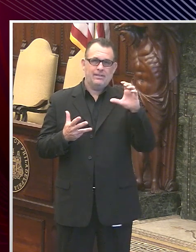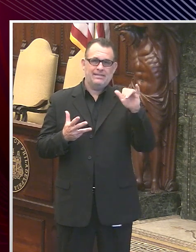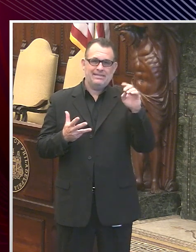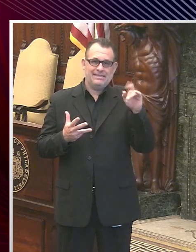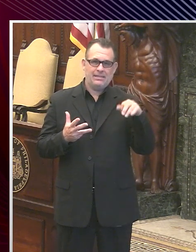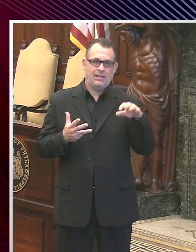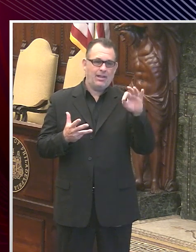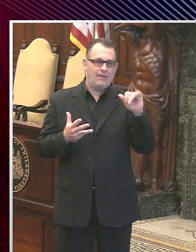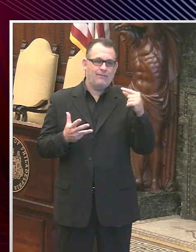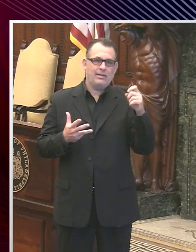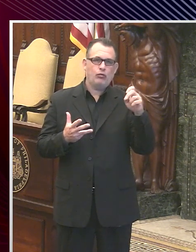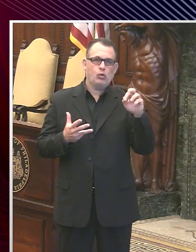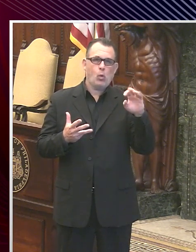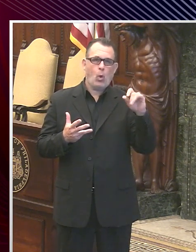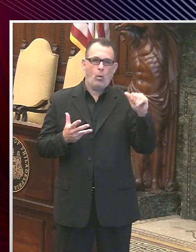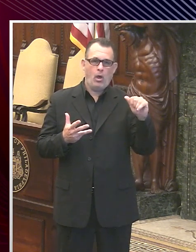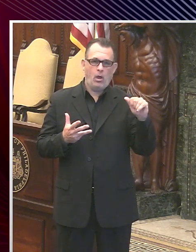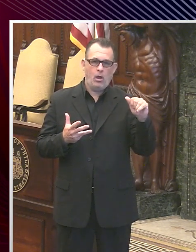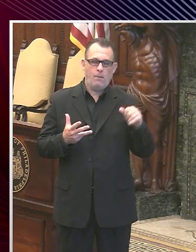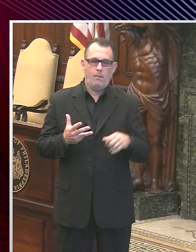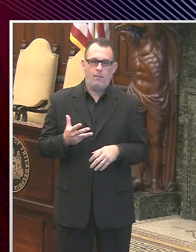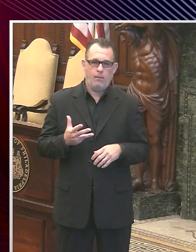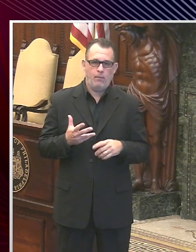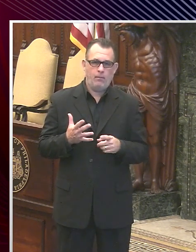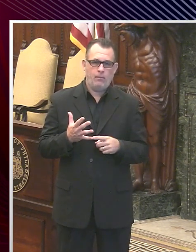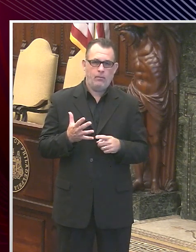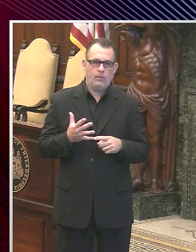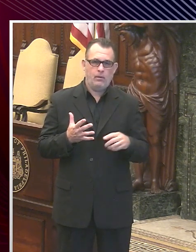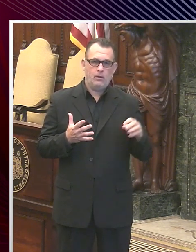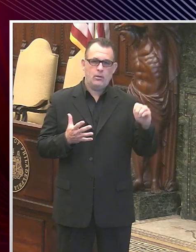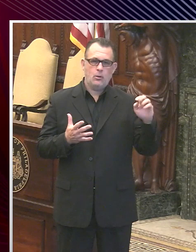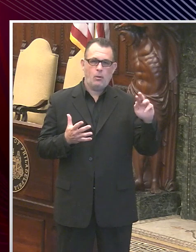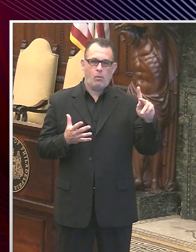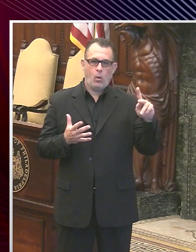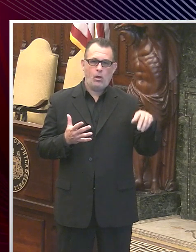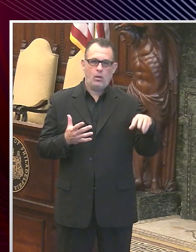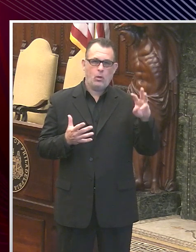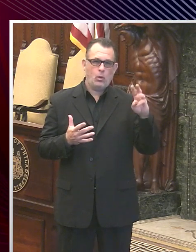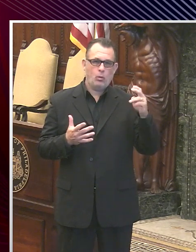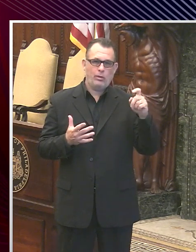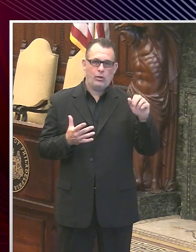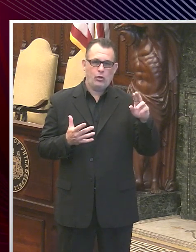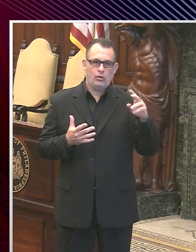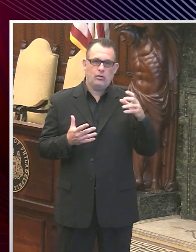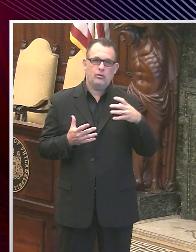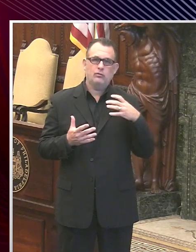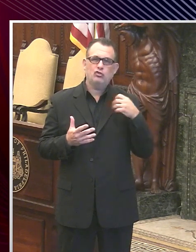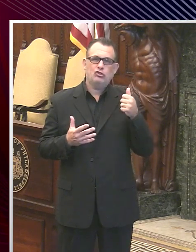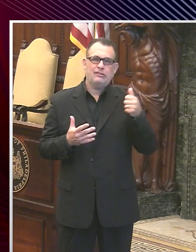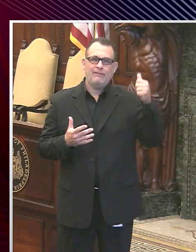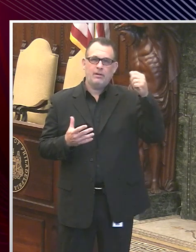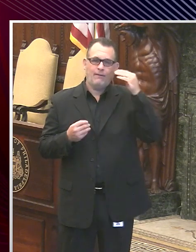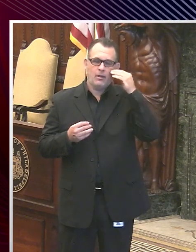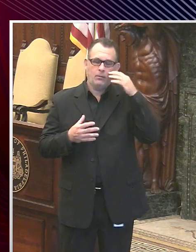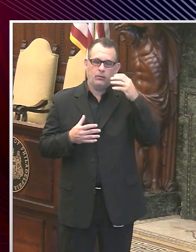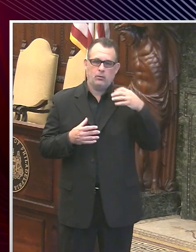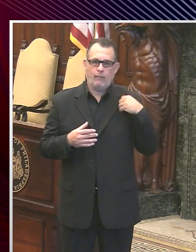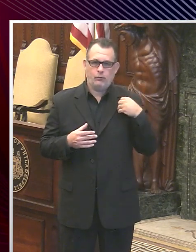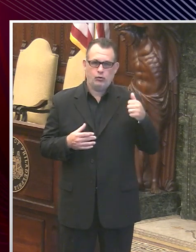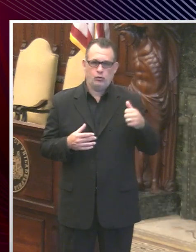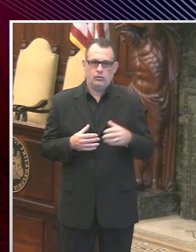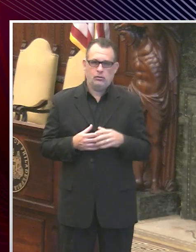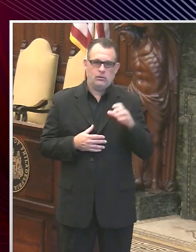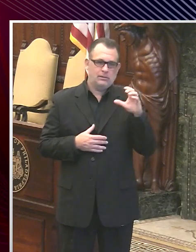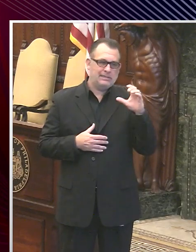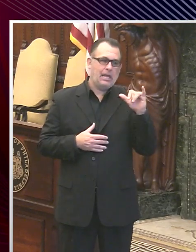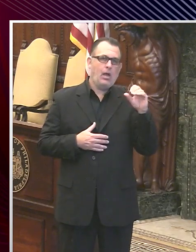Children and Families, and Mark Wheeler, who is chief information officer, the Office of Innovation and Technology. Both Cynthia